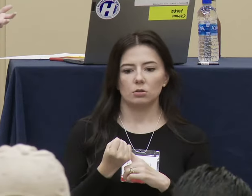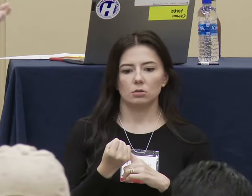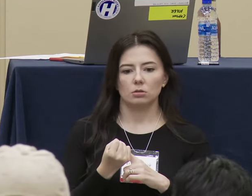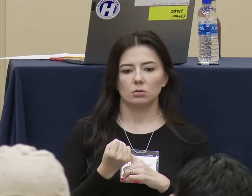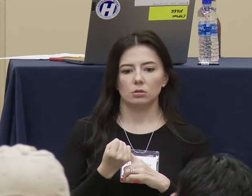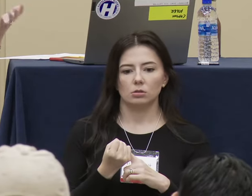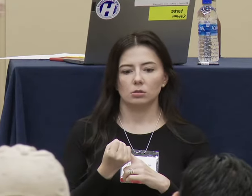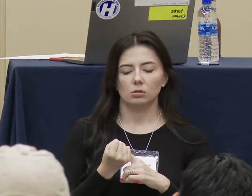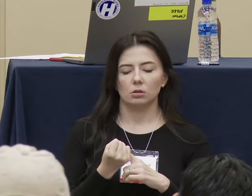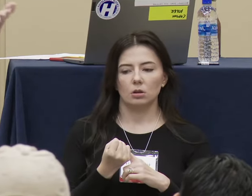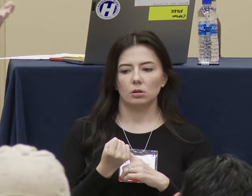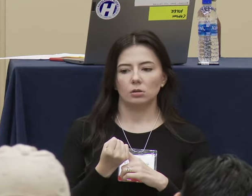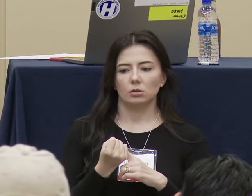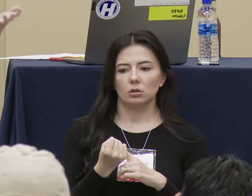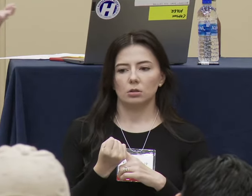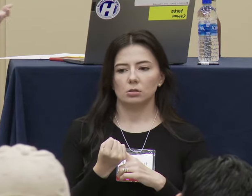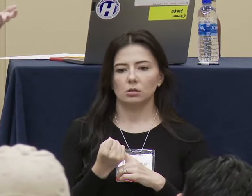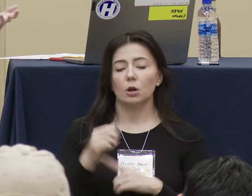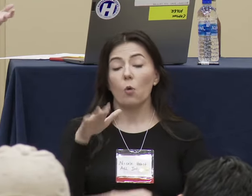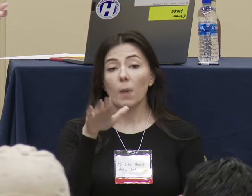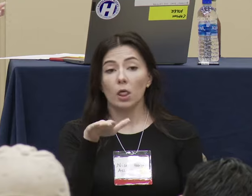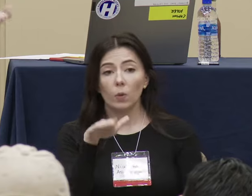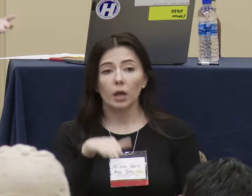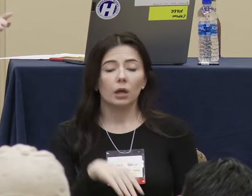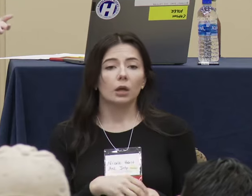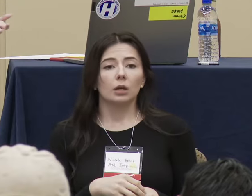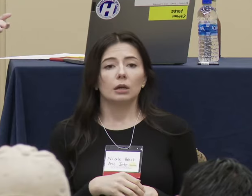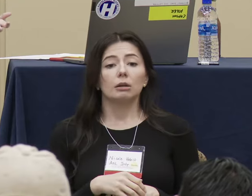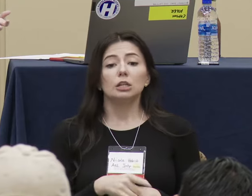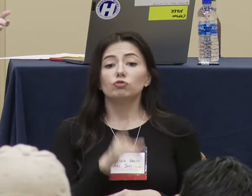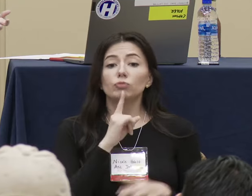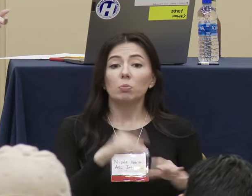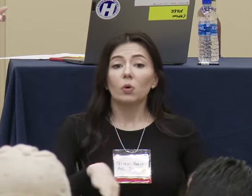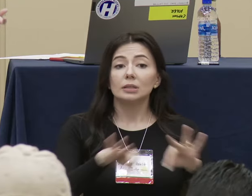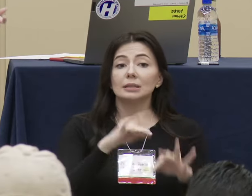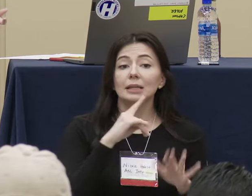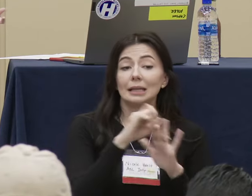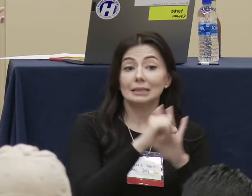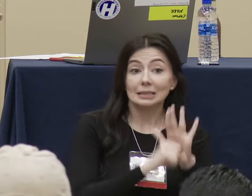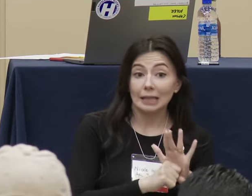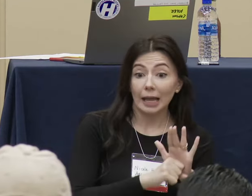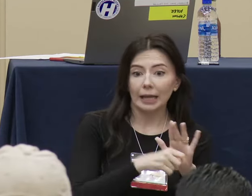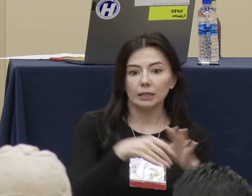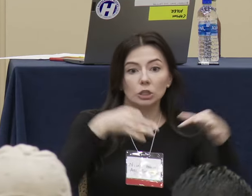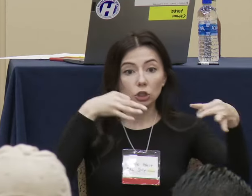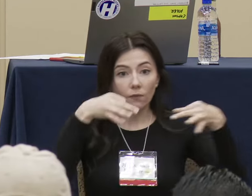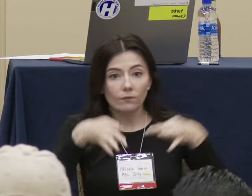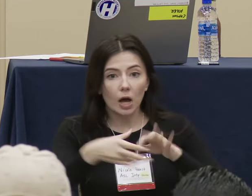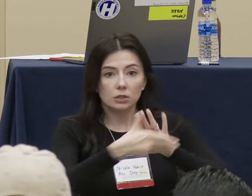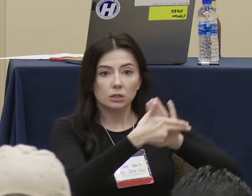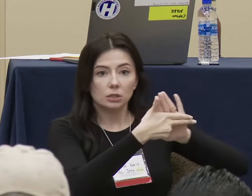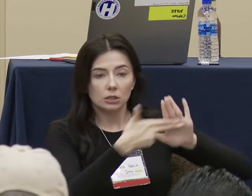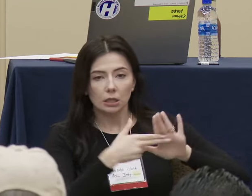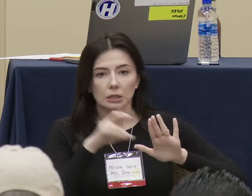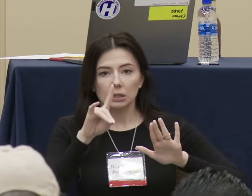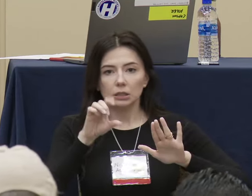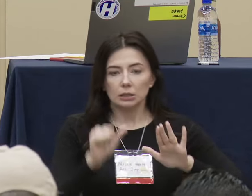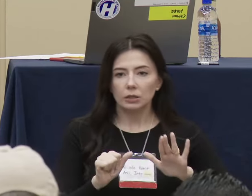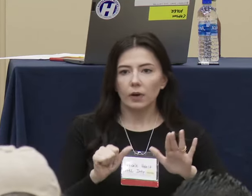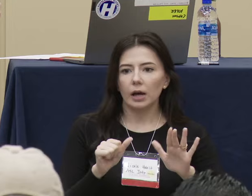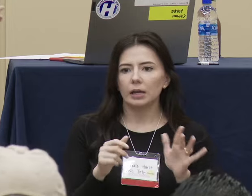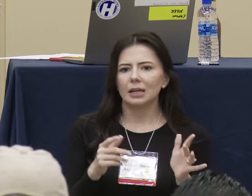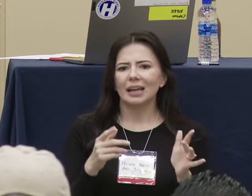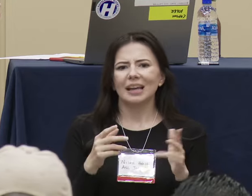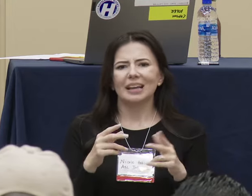Also, which, by the way, I mean, it's really important to say that the state defines disability. The state defines disability often